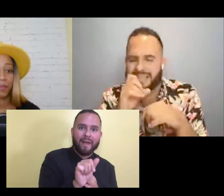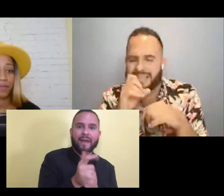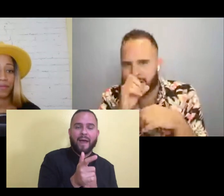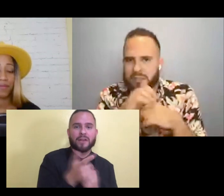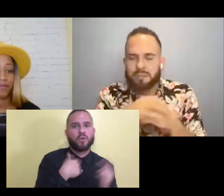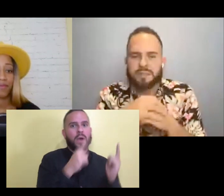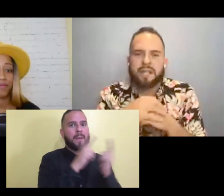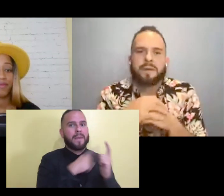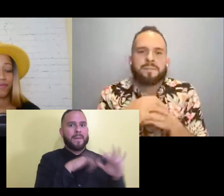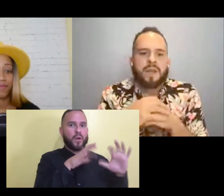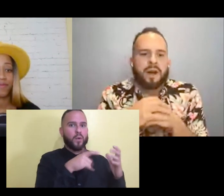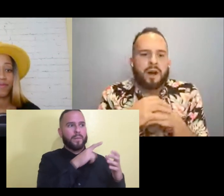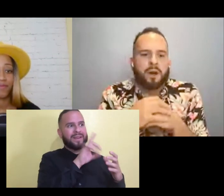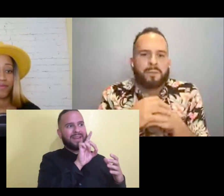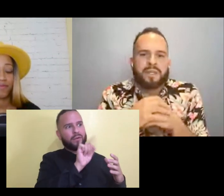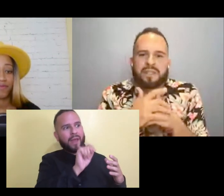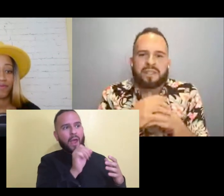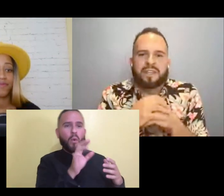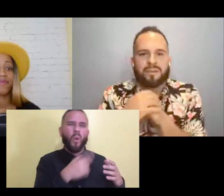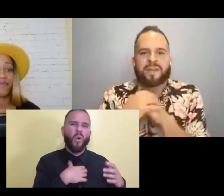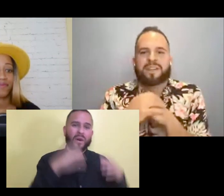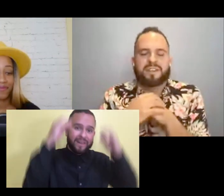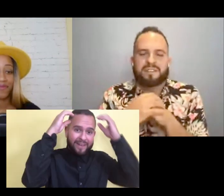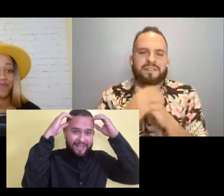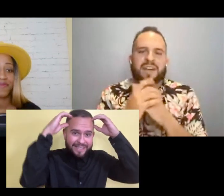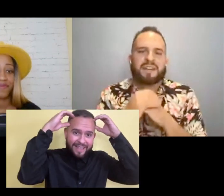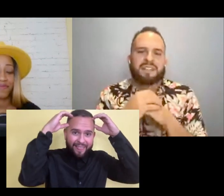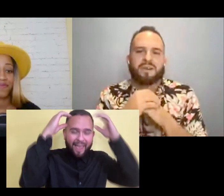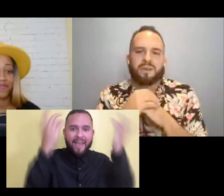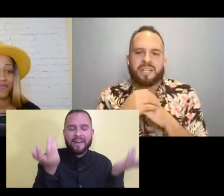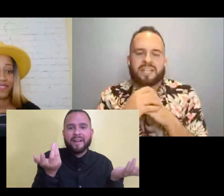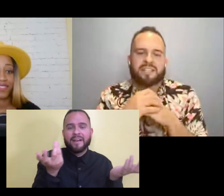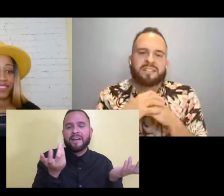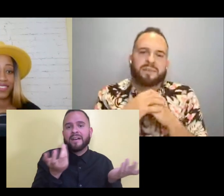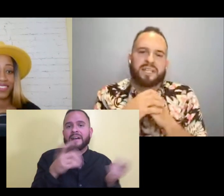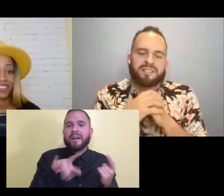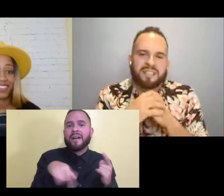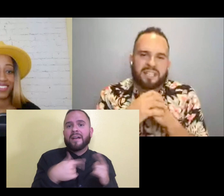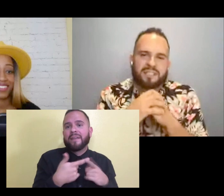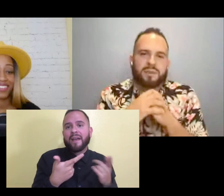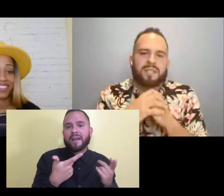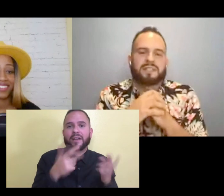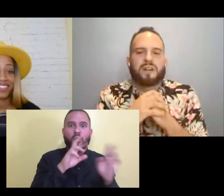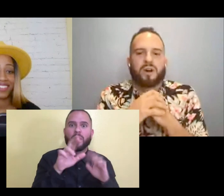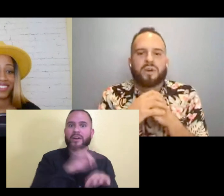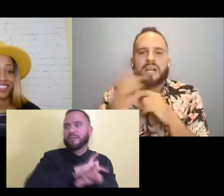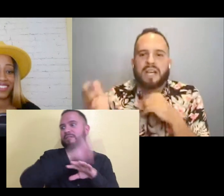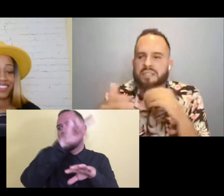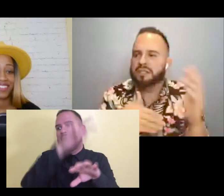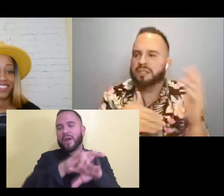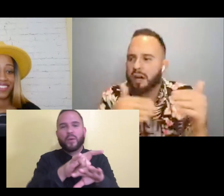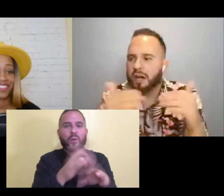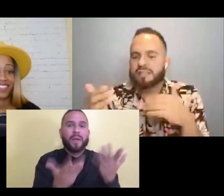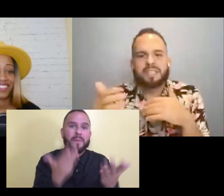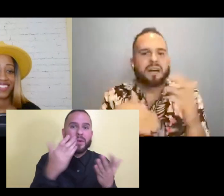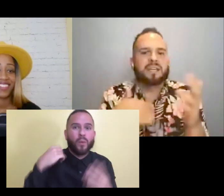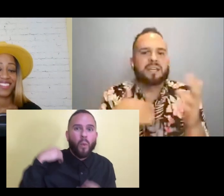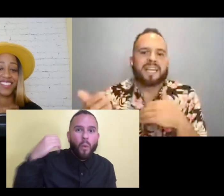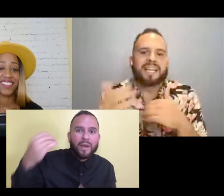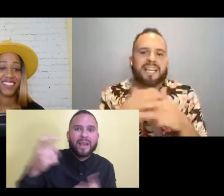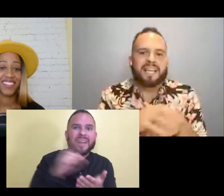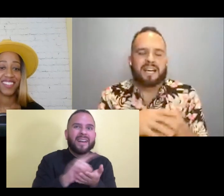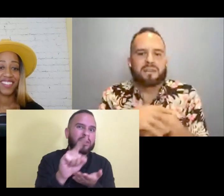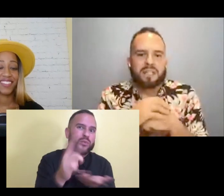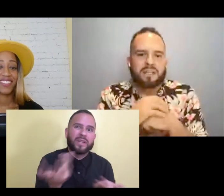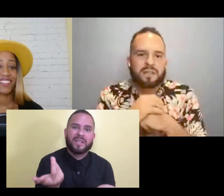at Disneyland or something, and then get ready to fly to Oregon or whatever the next week. So it's just a